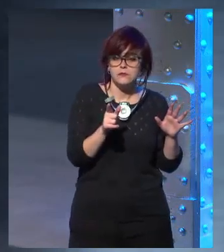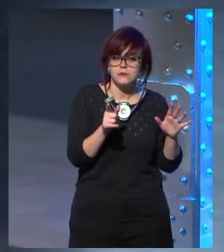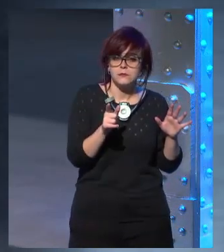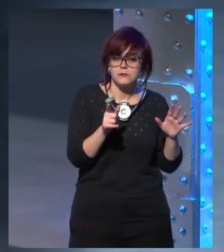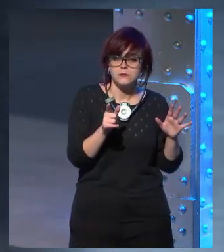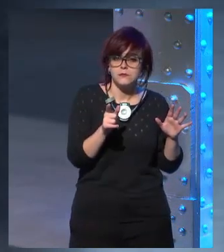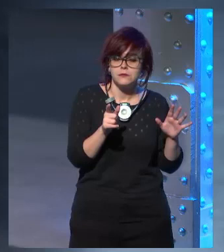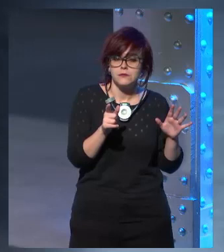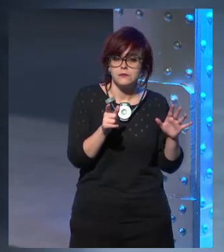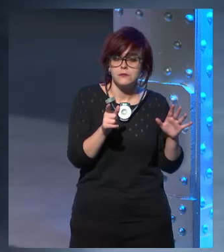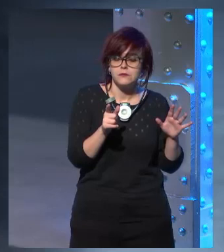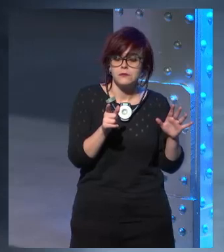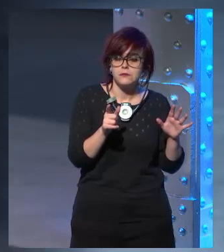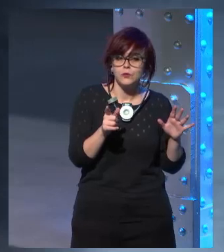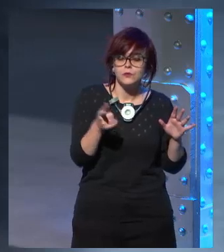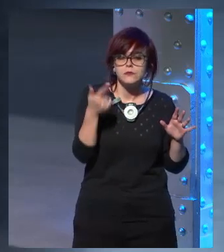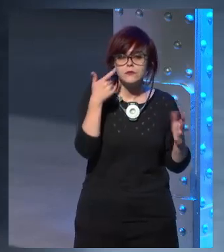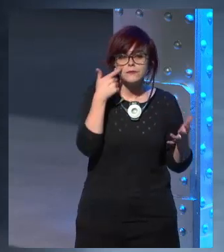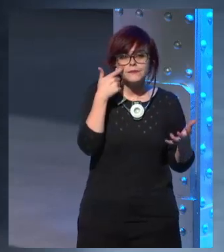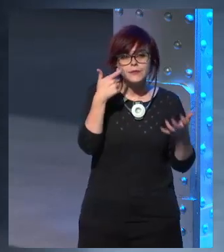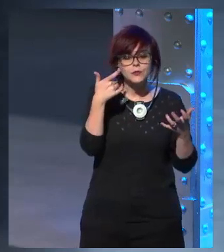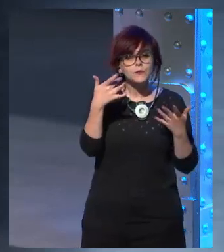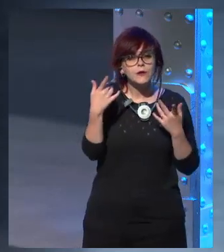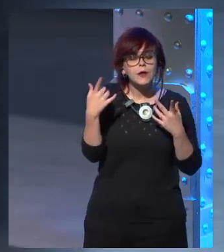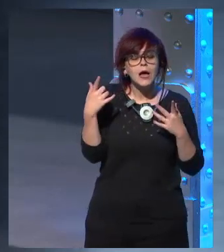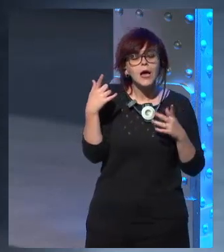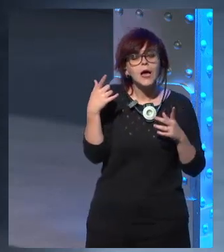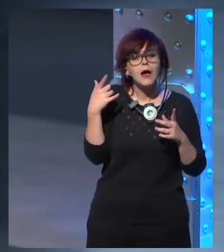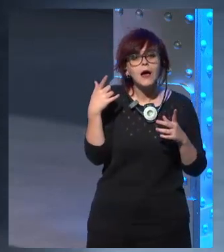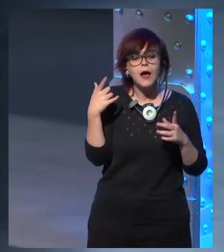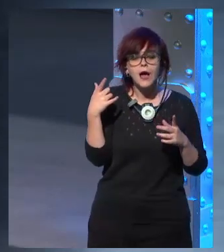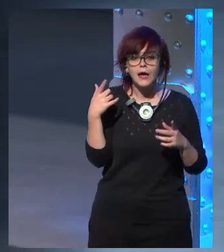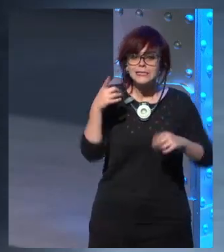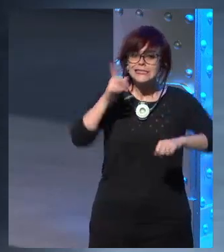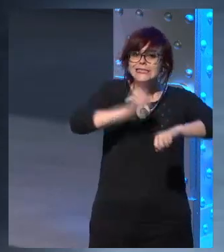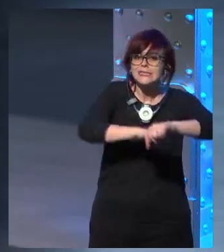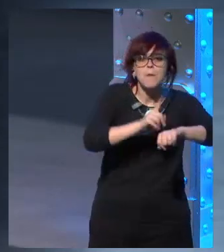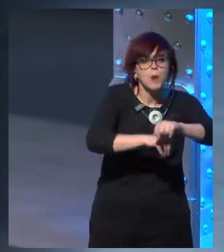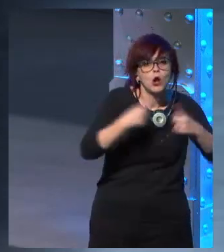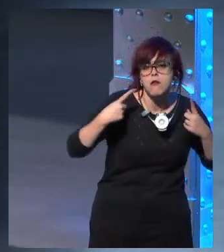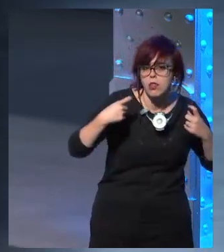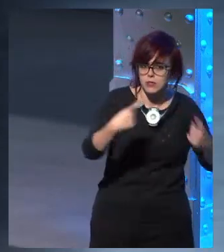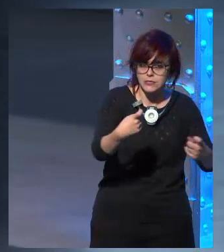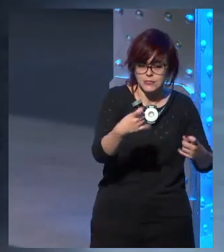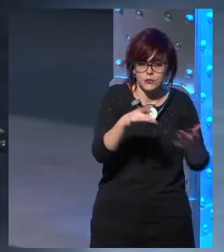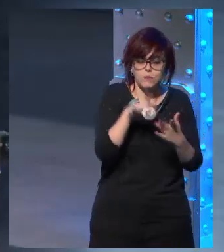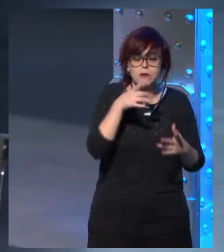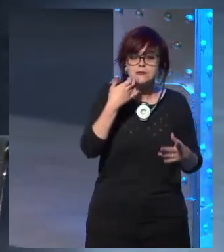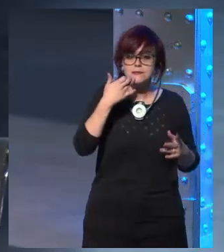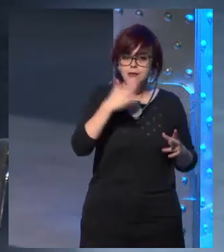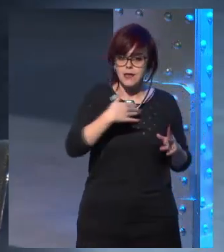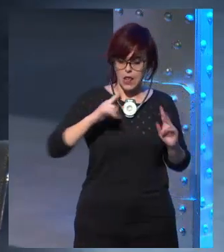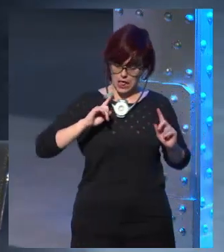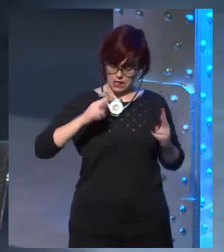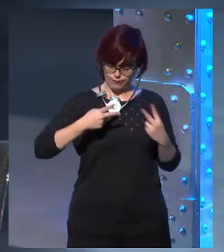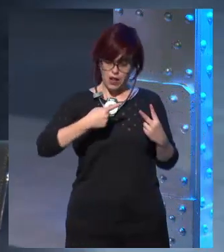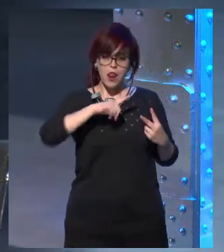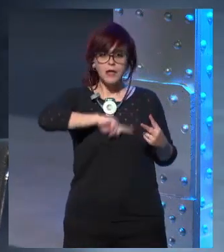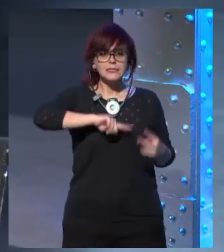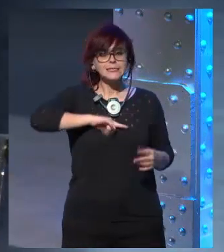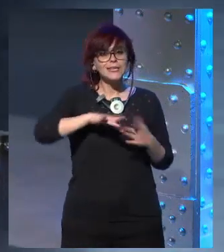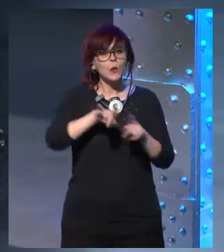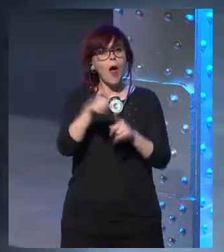that you have to have time to be a learner. You have to have time just to hang out and be with your social community, right? To have that feeling